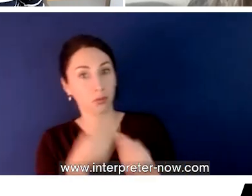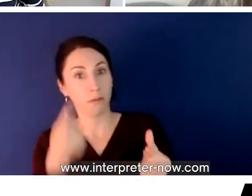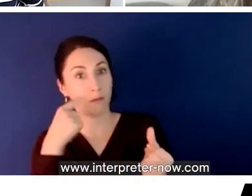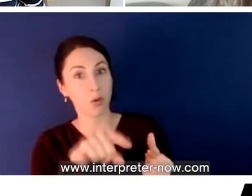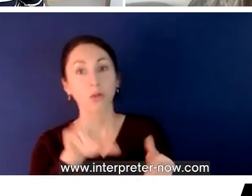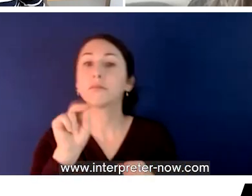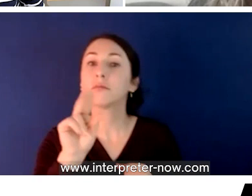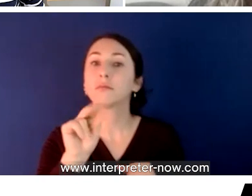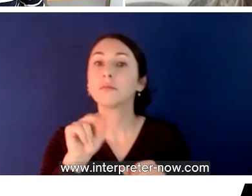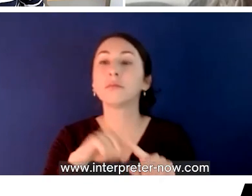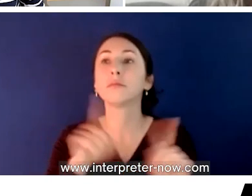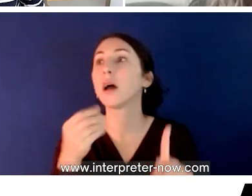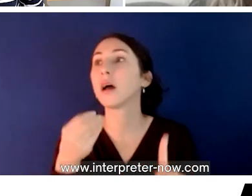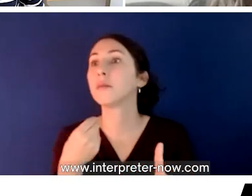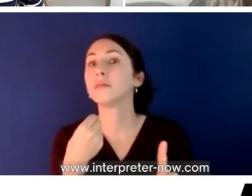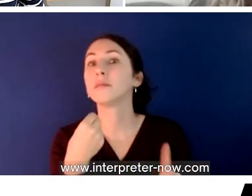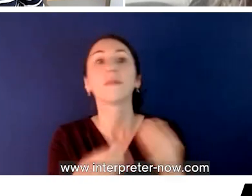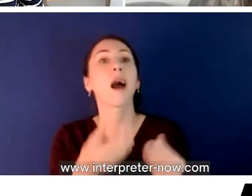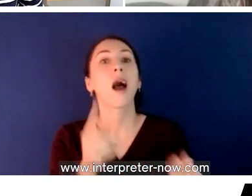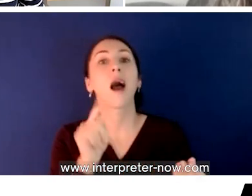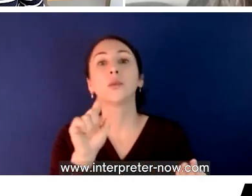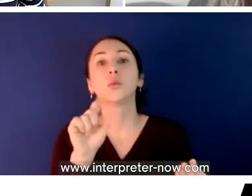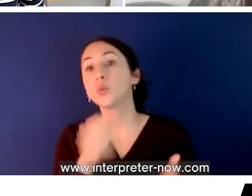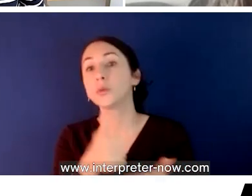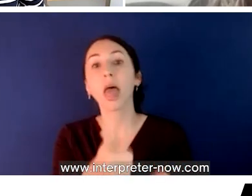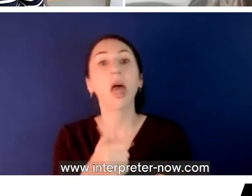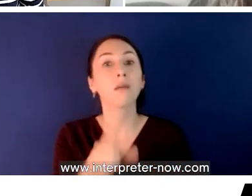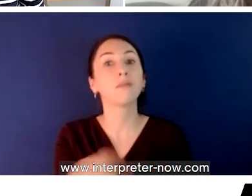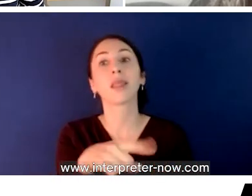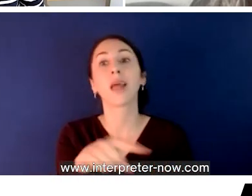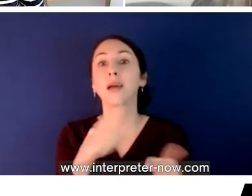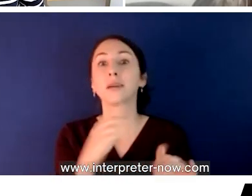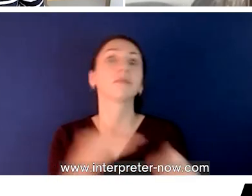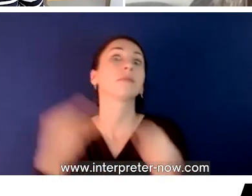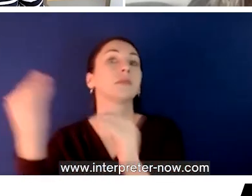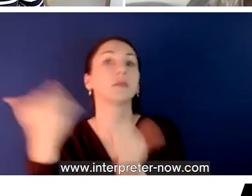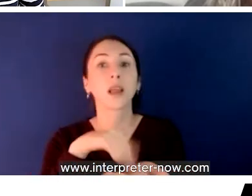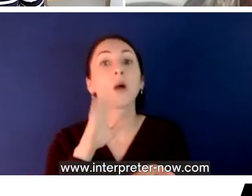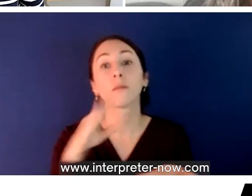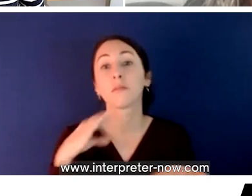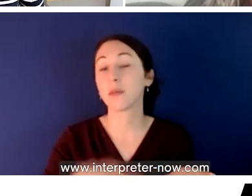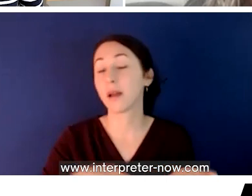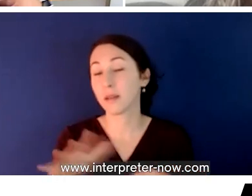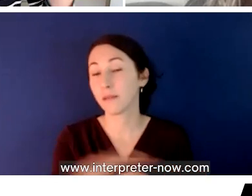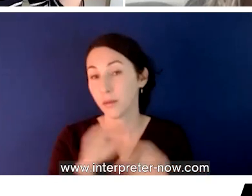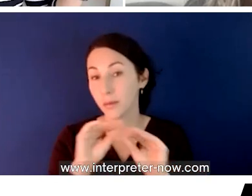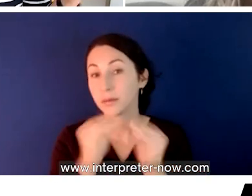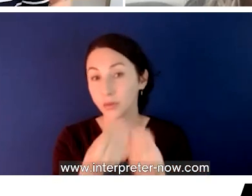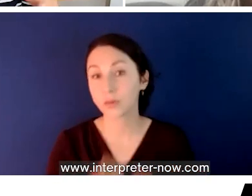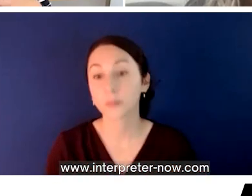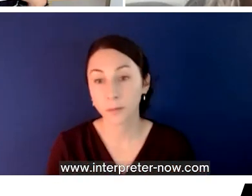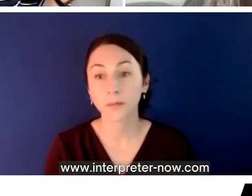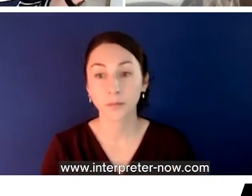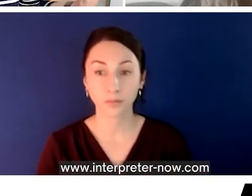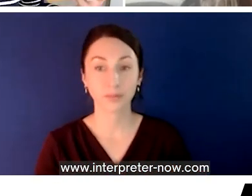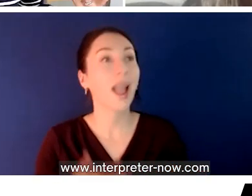employee base with tools that will help them get to it will like ultimately so benefit the entire organization. And humanity, and